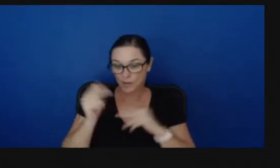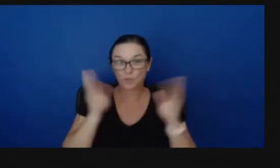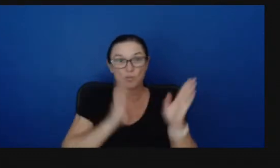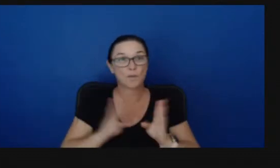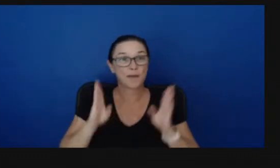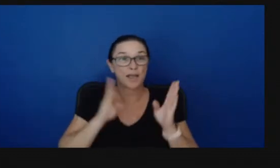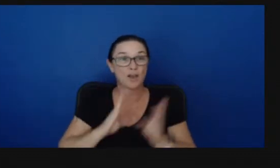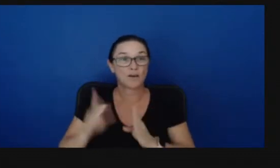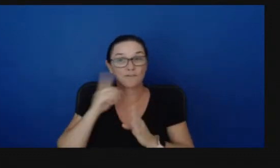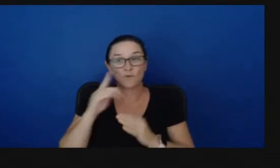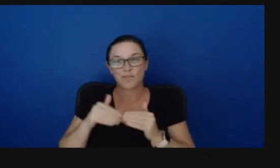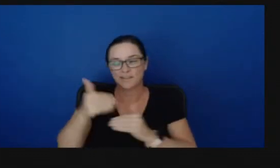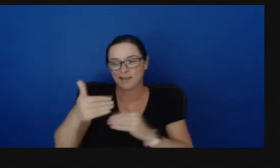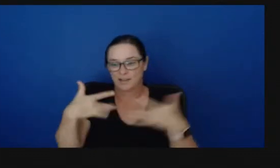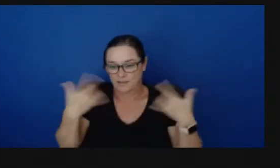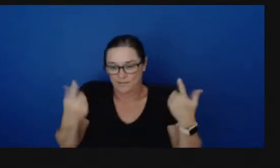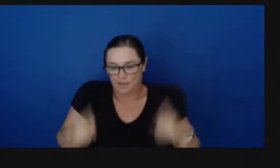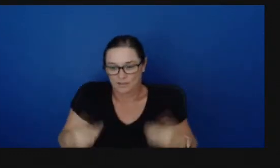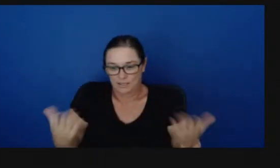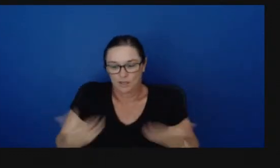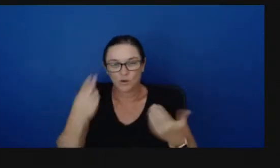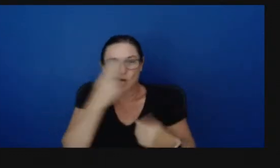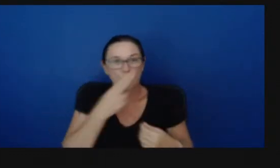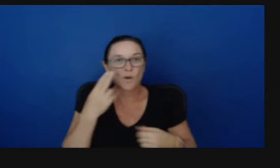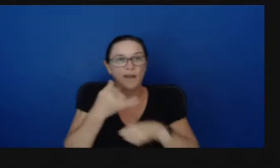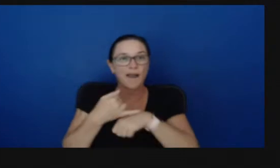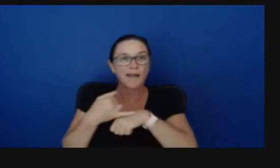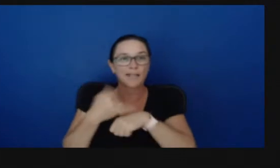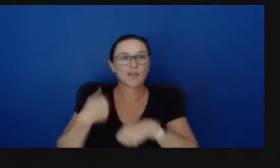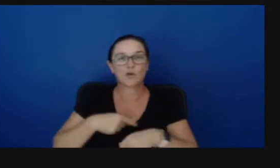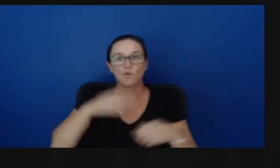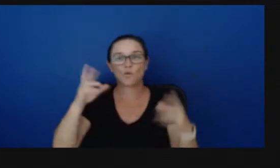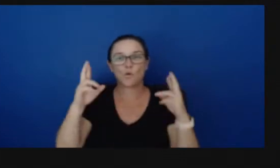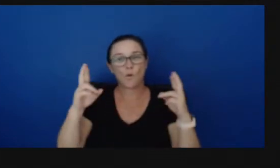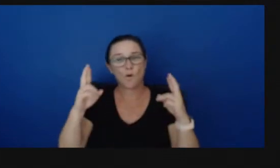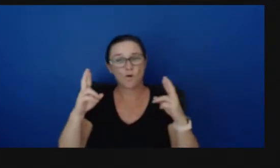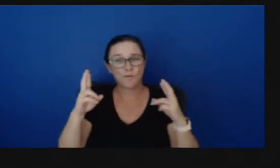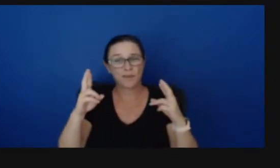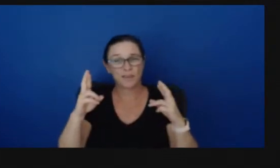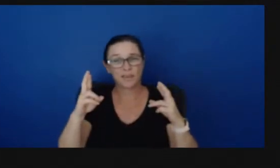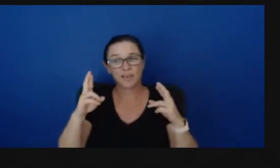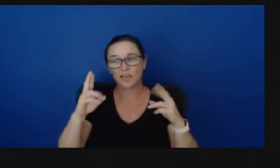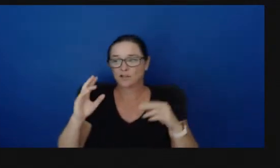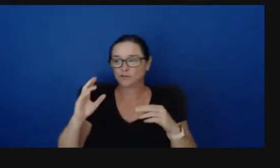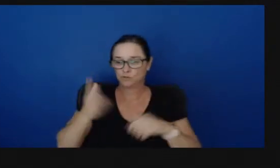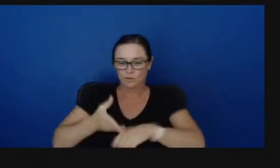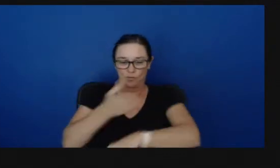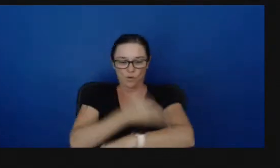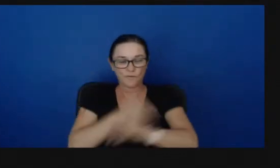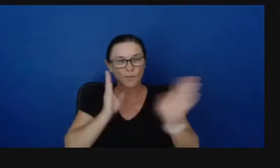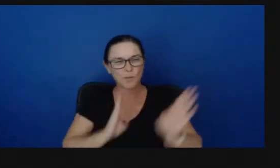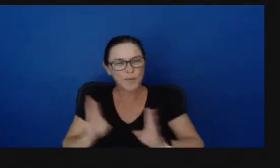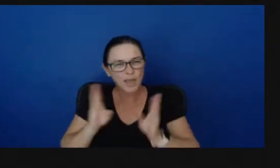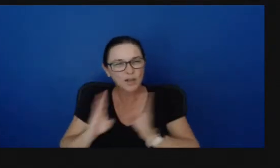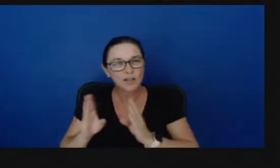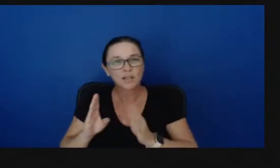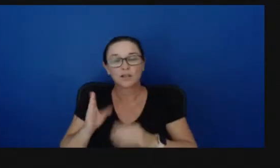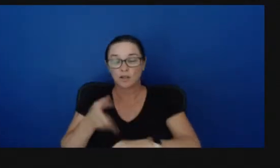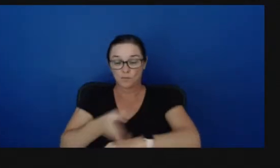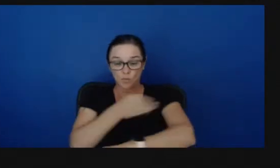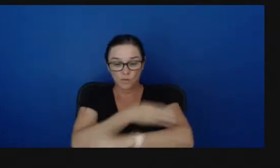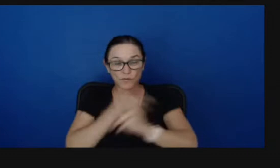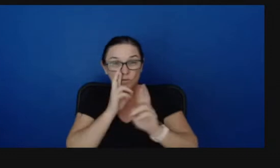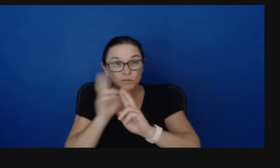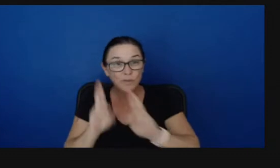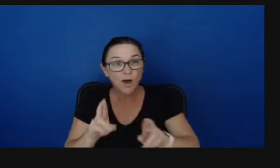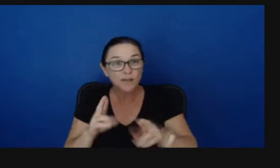next events here on Hawaii Island. We're hoping to improve preparedness through our education, to improve the response and the